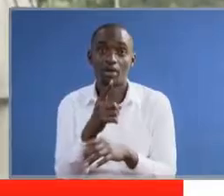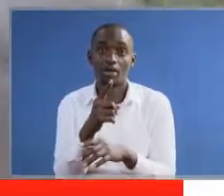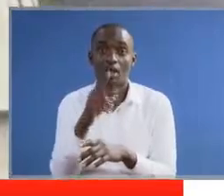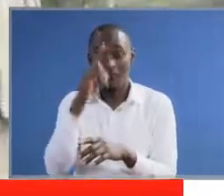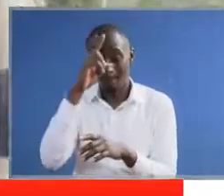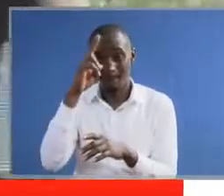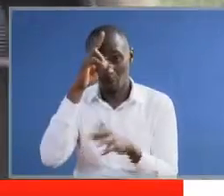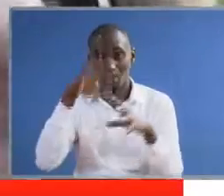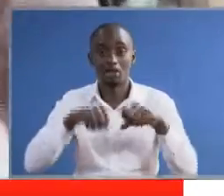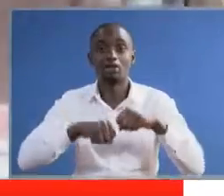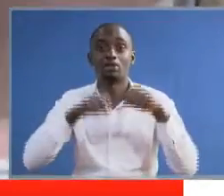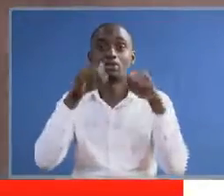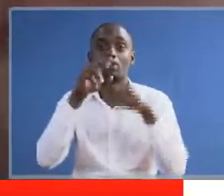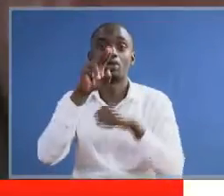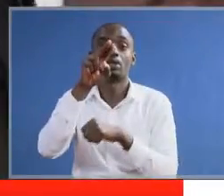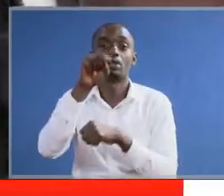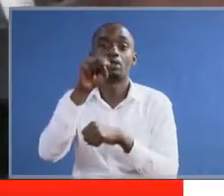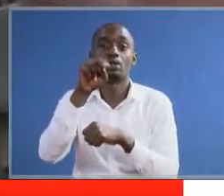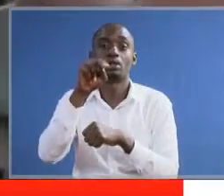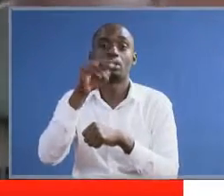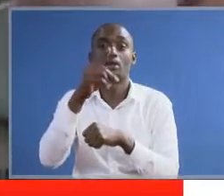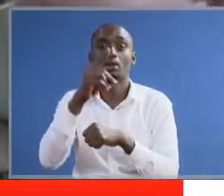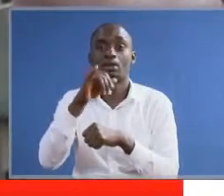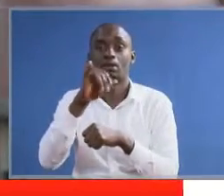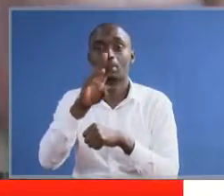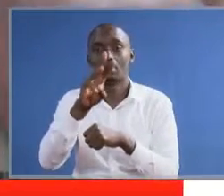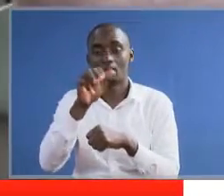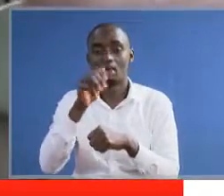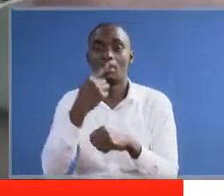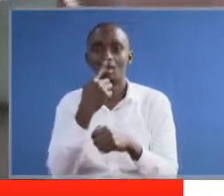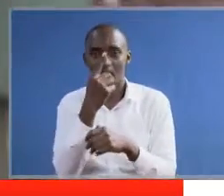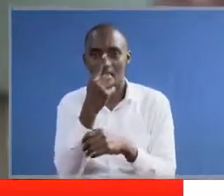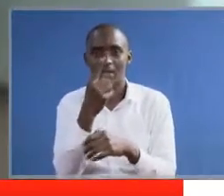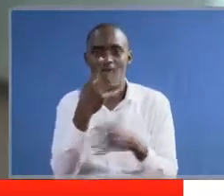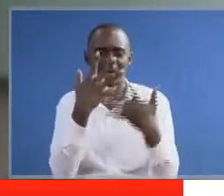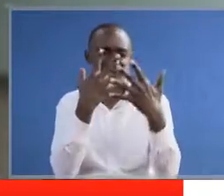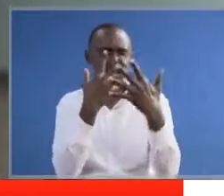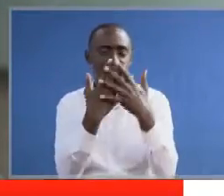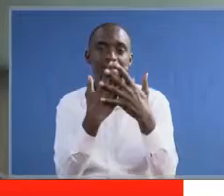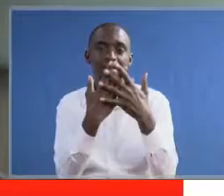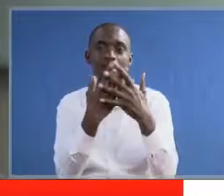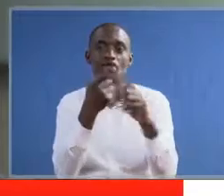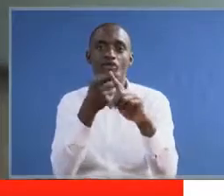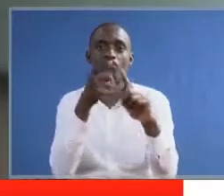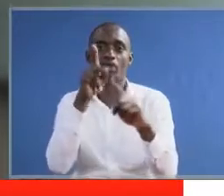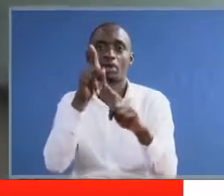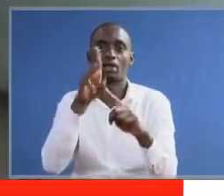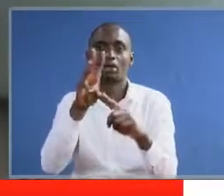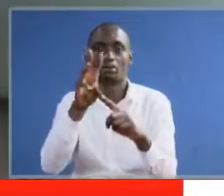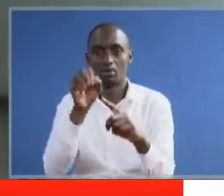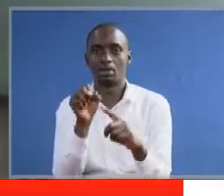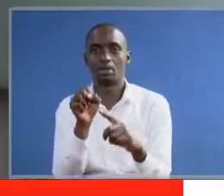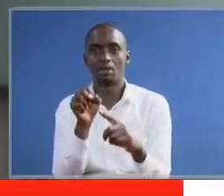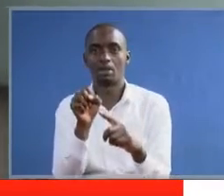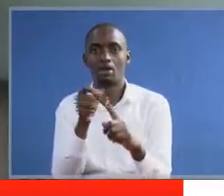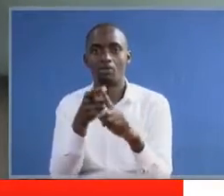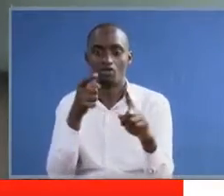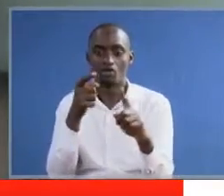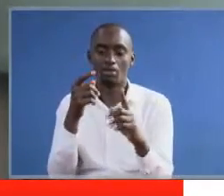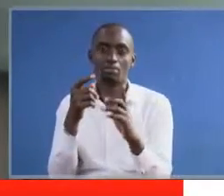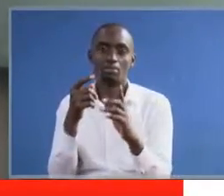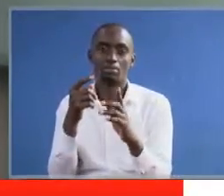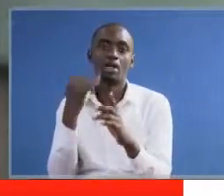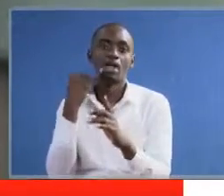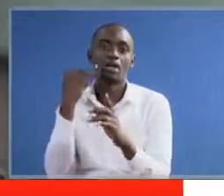Police Commander Robinson Diwa said the suspects were arrested by officials from Kenya Wildlife Service, from Nakuru